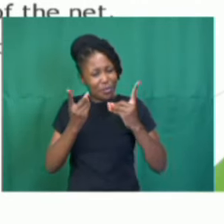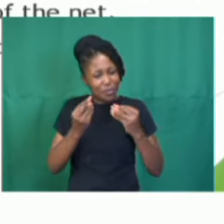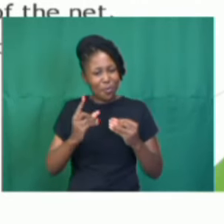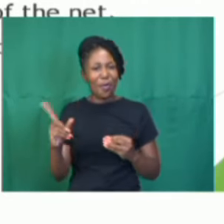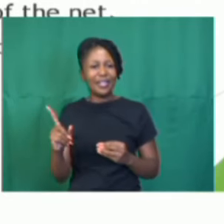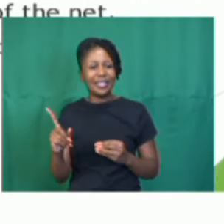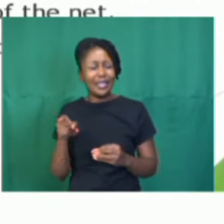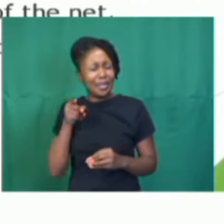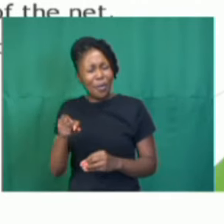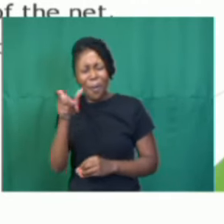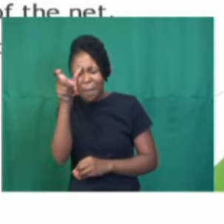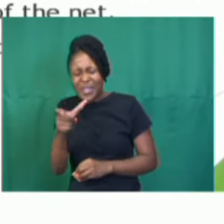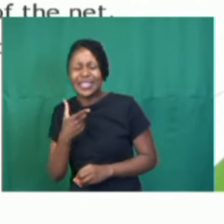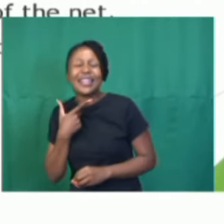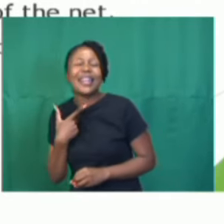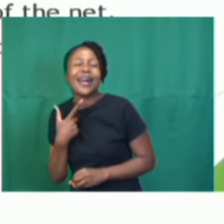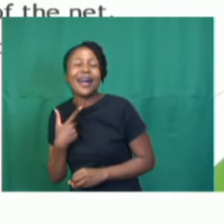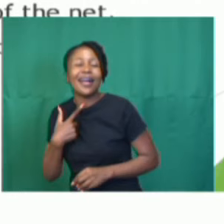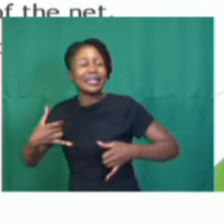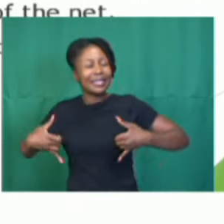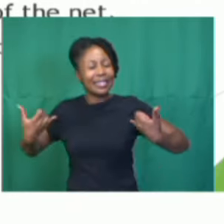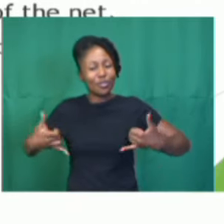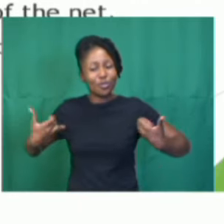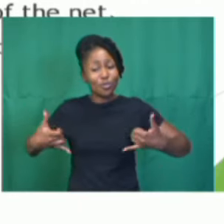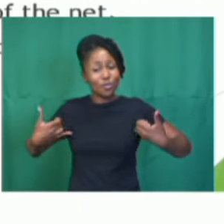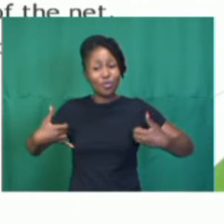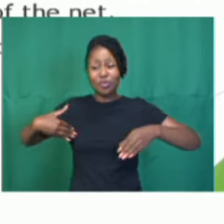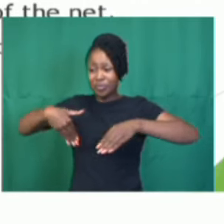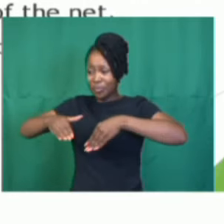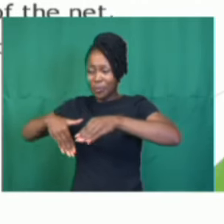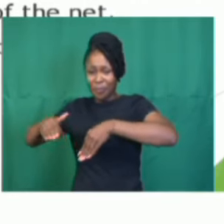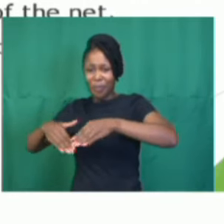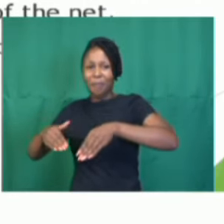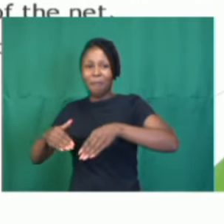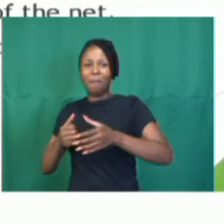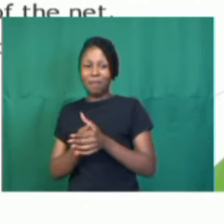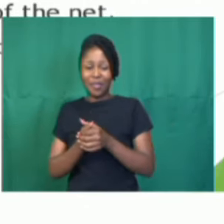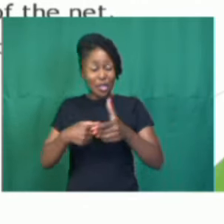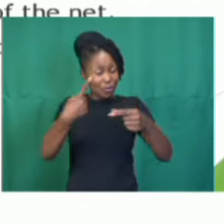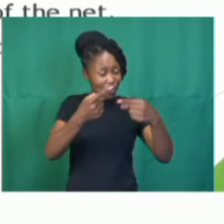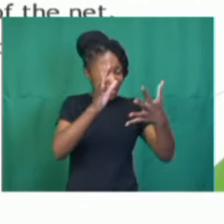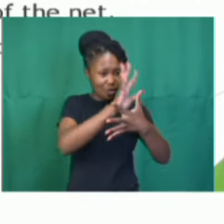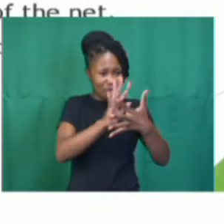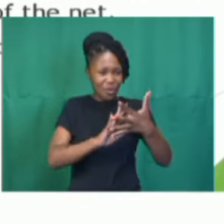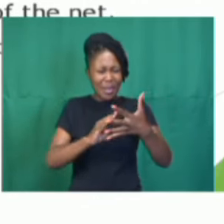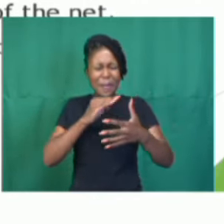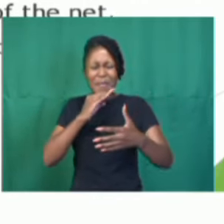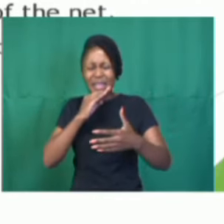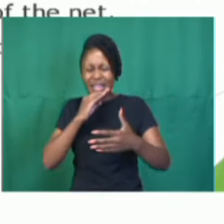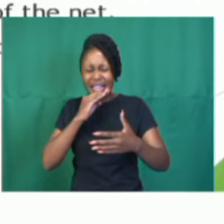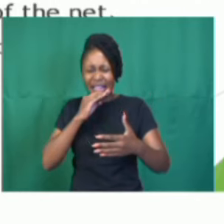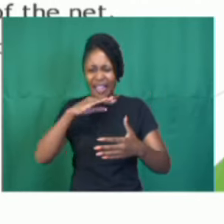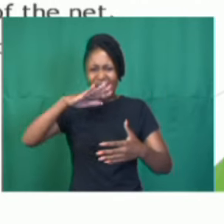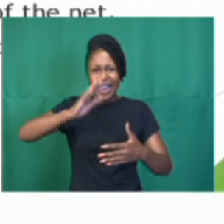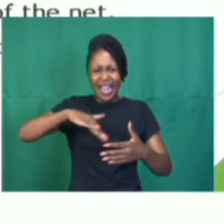actually enjoy what they are doing. I drew my leg back as though cocking a gun.